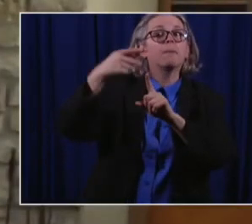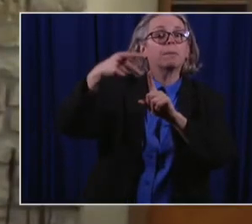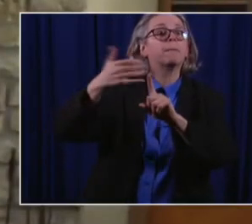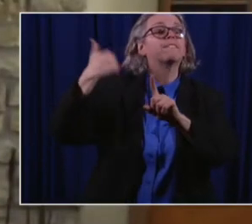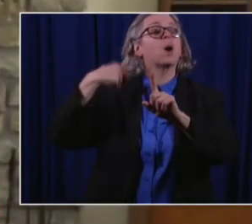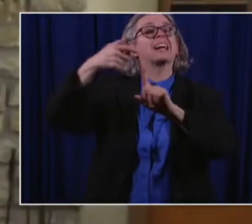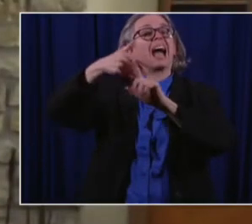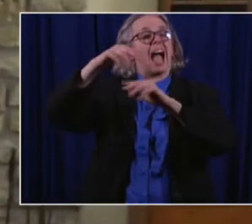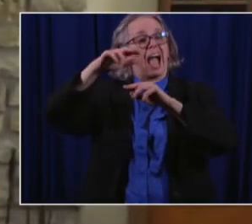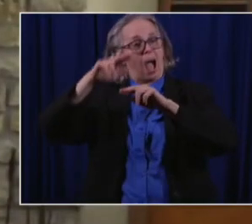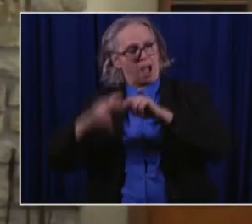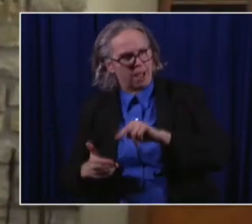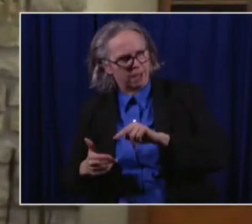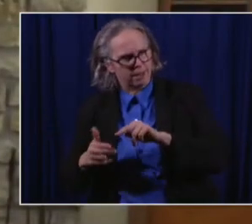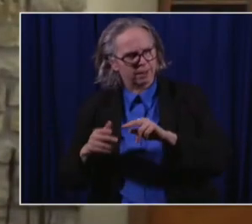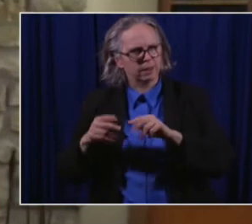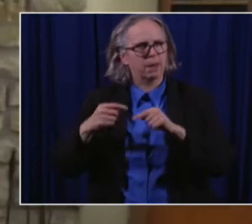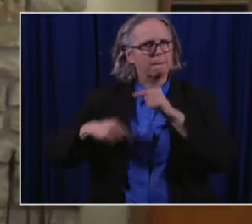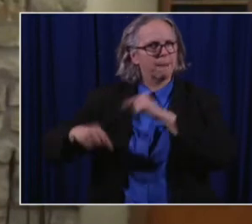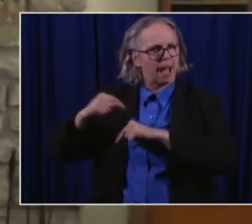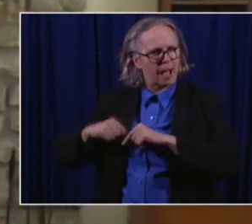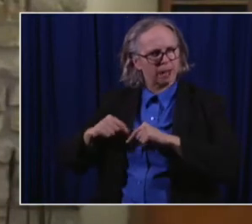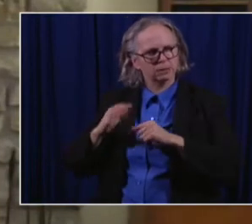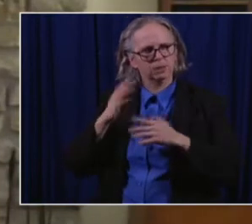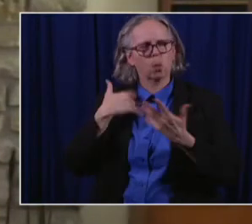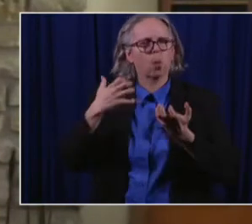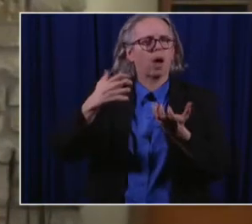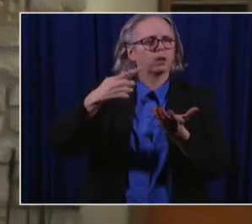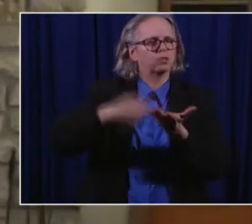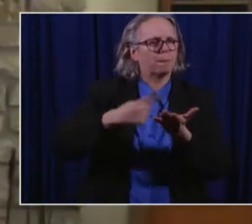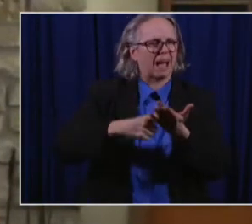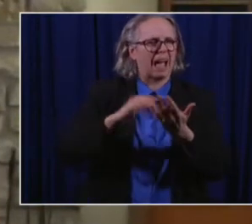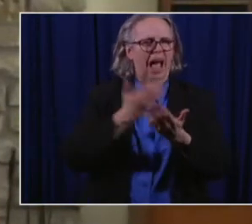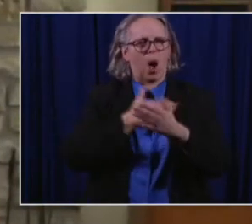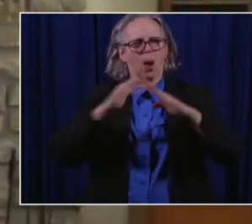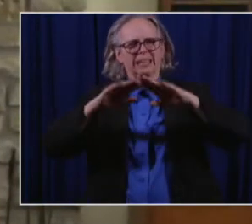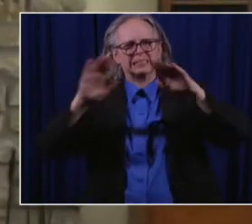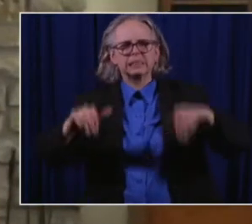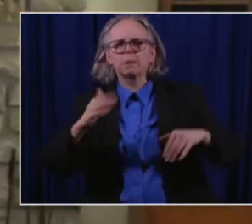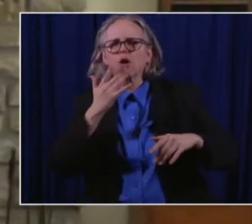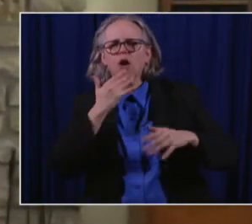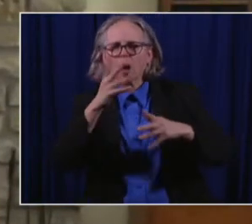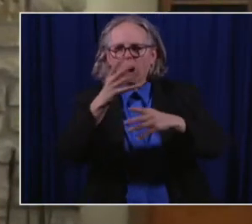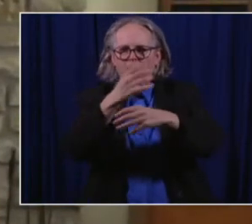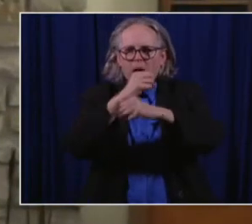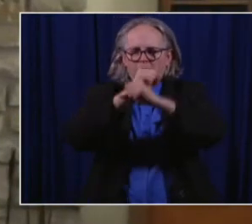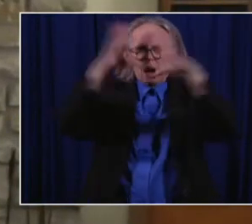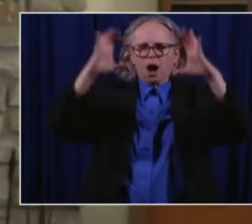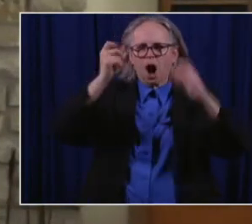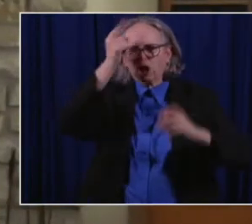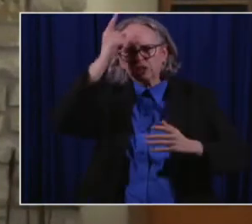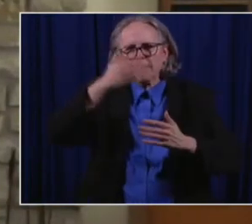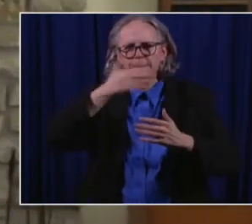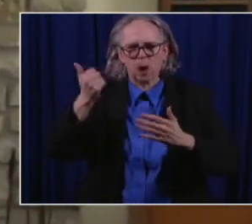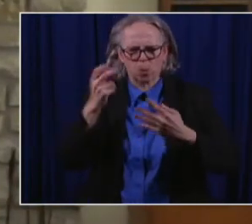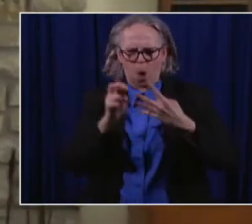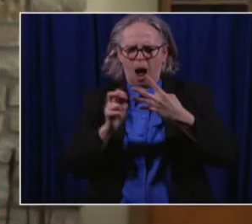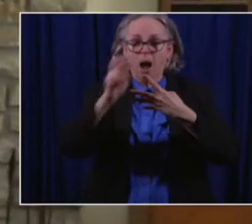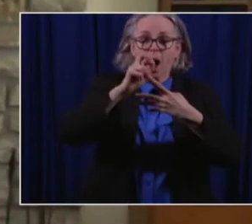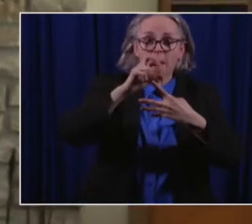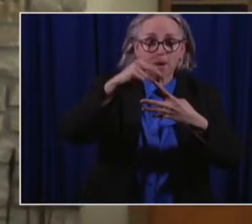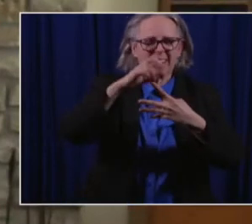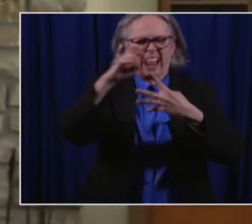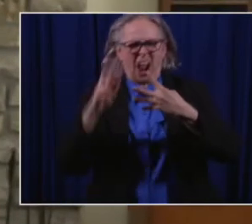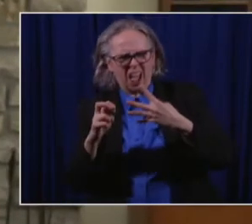about this system and really what it means. 5 months ago, when we developed this system, it was